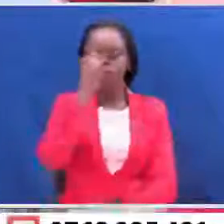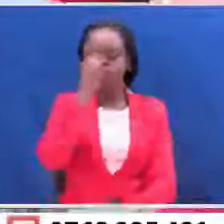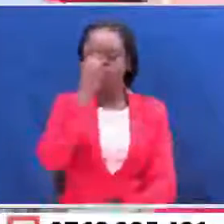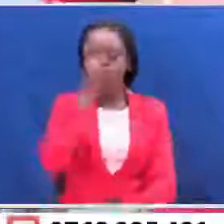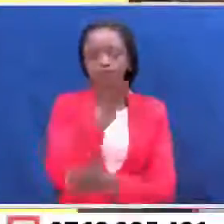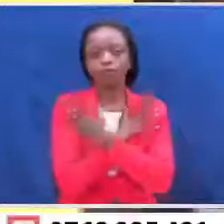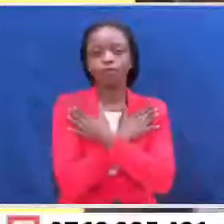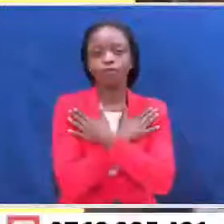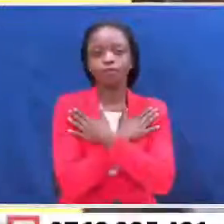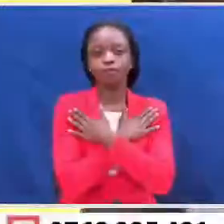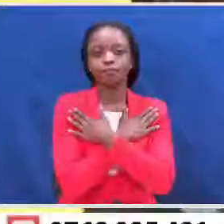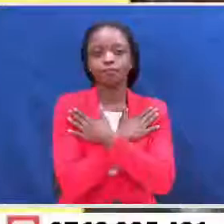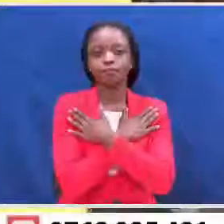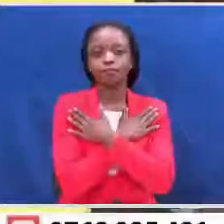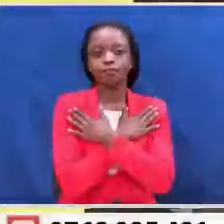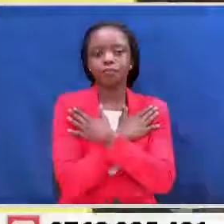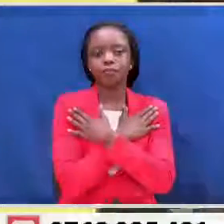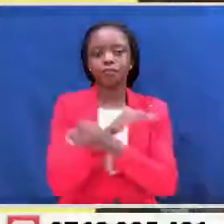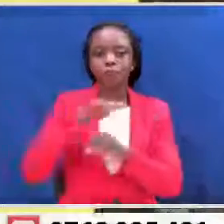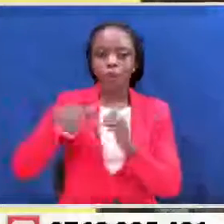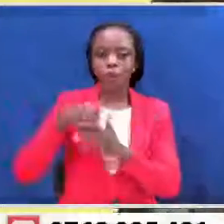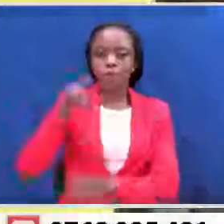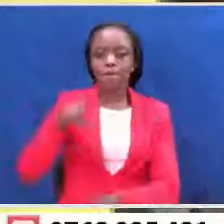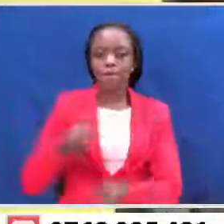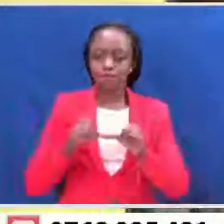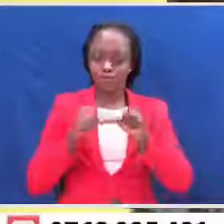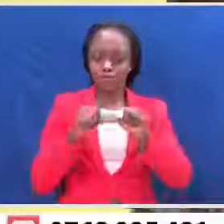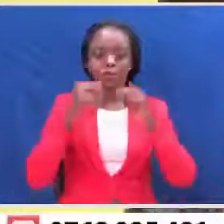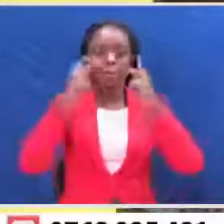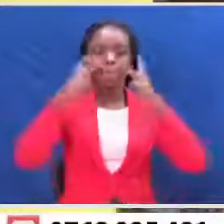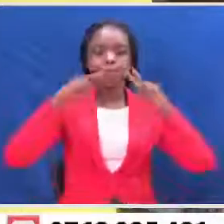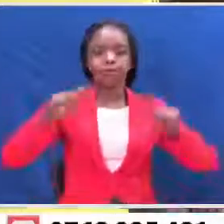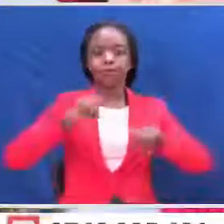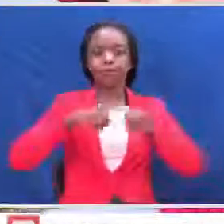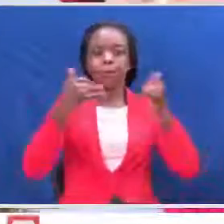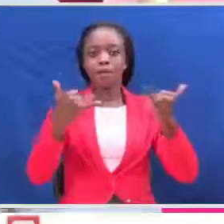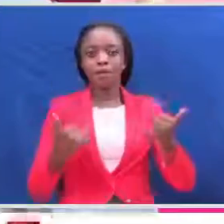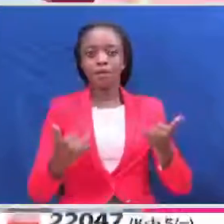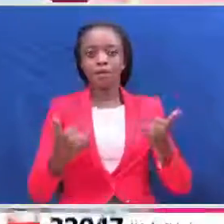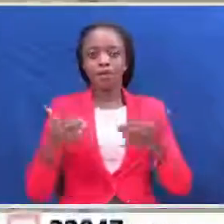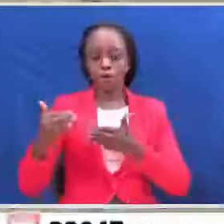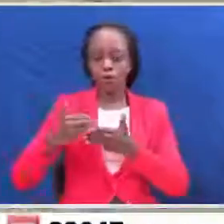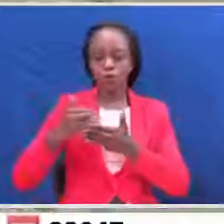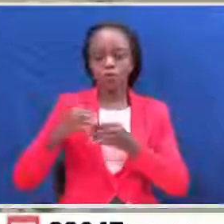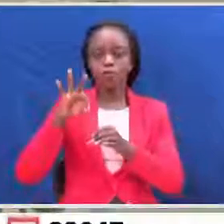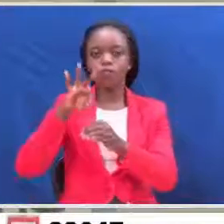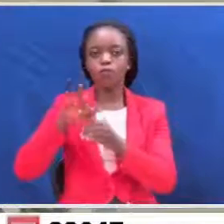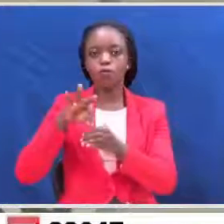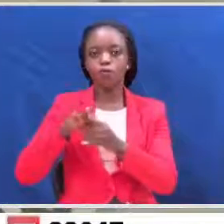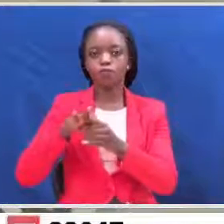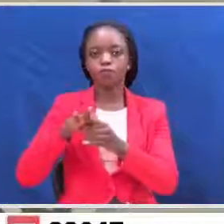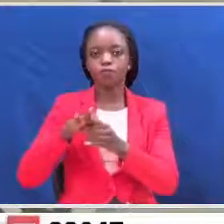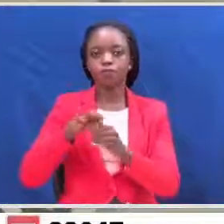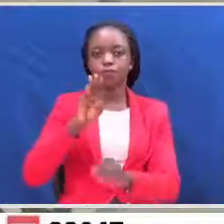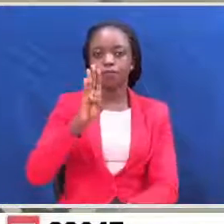allies. Wa Msambweni na Kwale kwa jumla waweze kumaintain amani wakati huu ambacho elekea kwa uchaguzi. According to Nehemiah